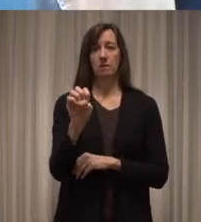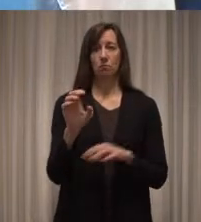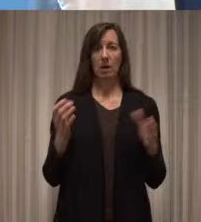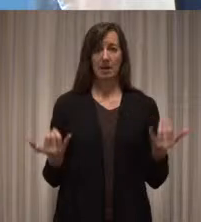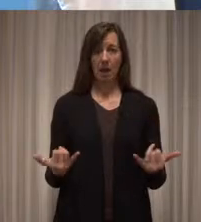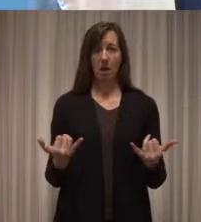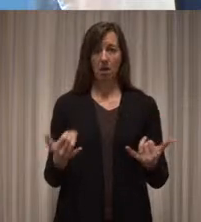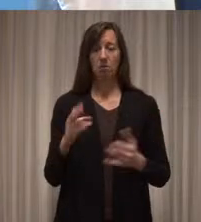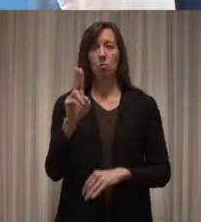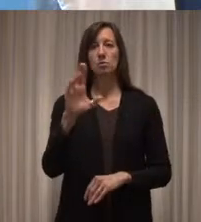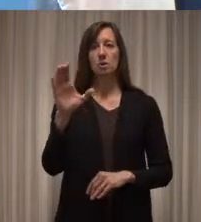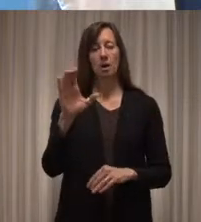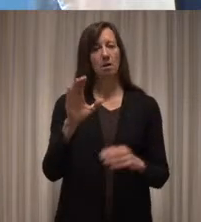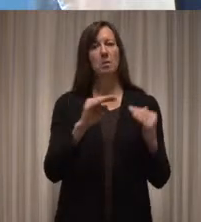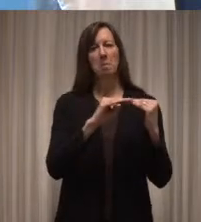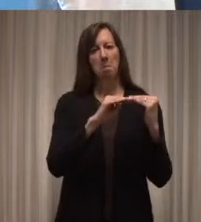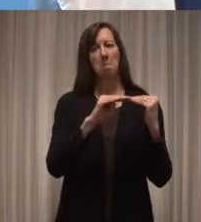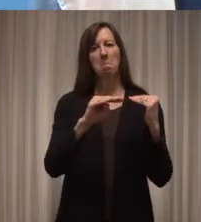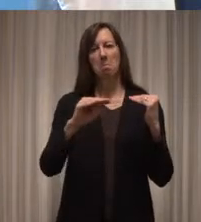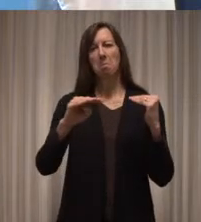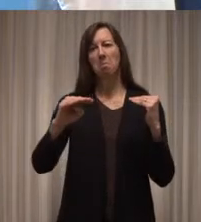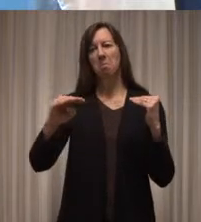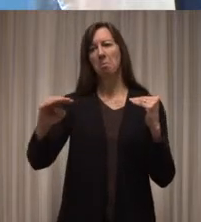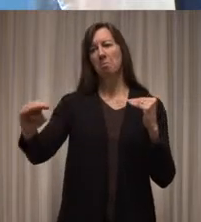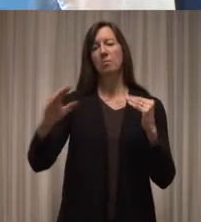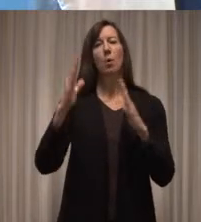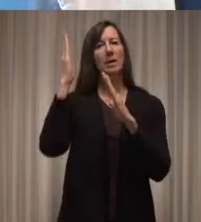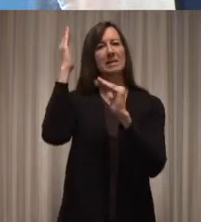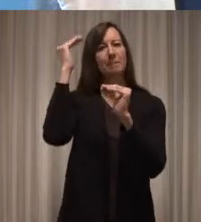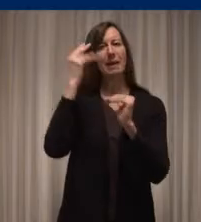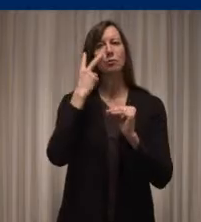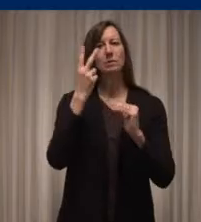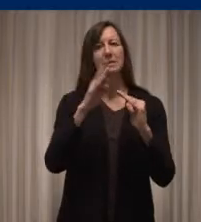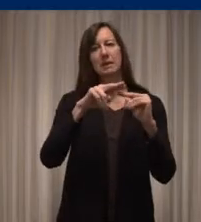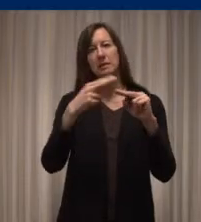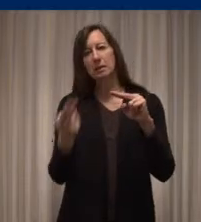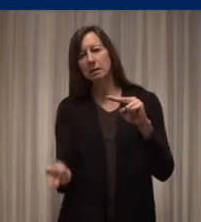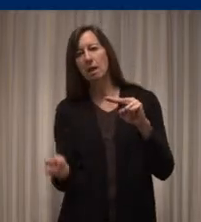regard and expect to see this number to continue to decline. We're at